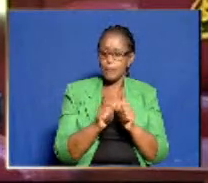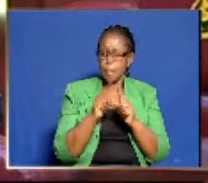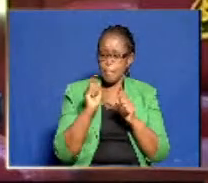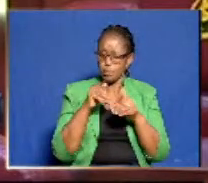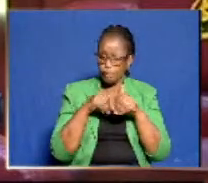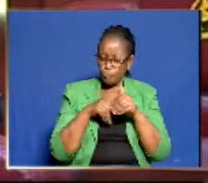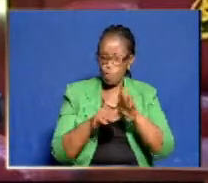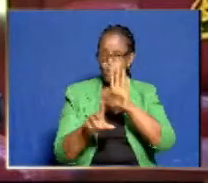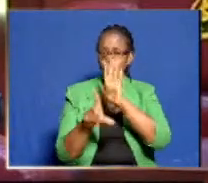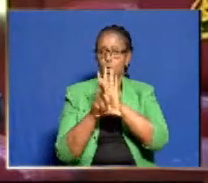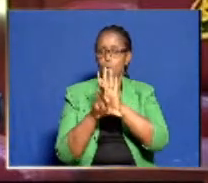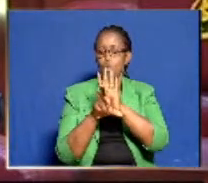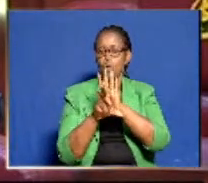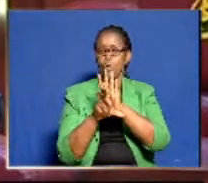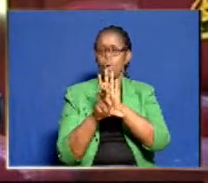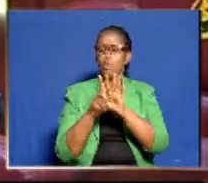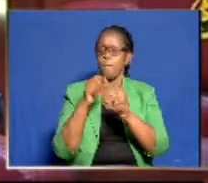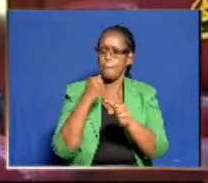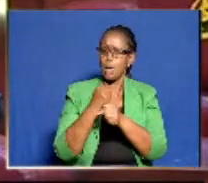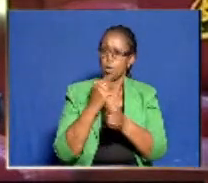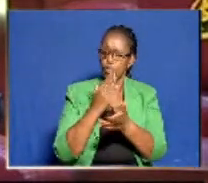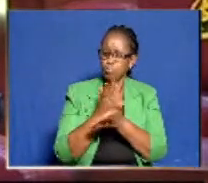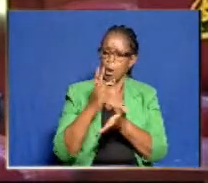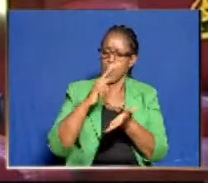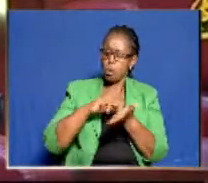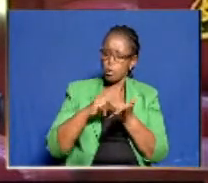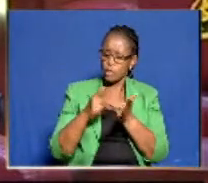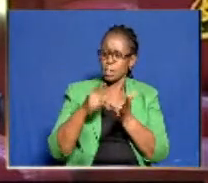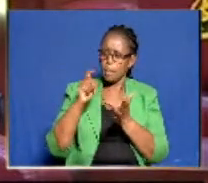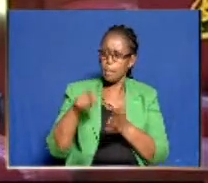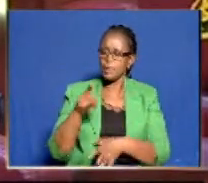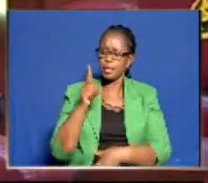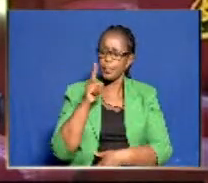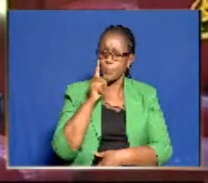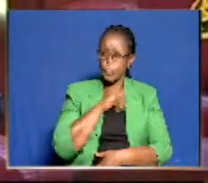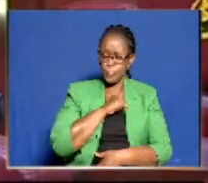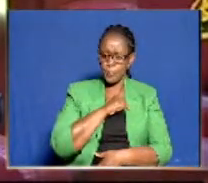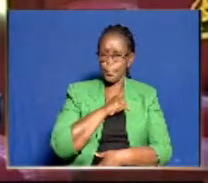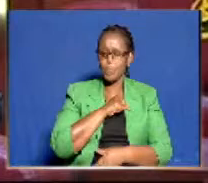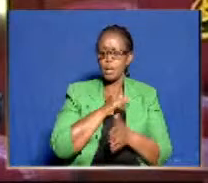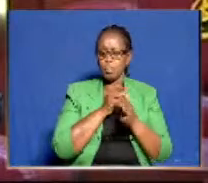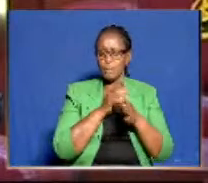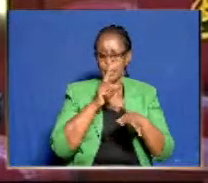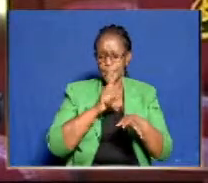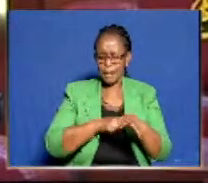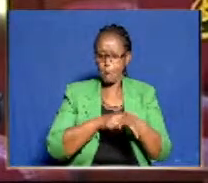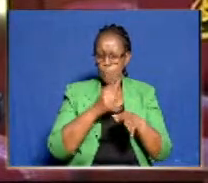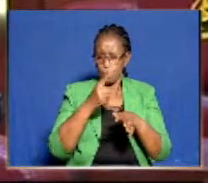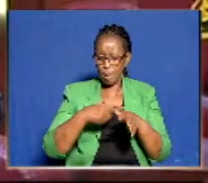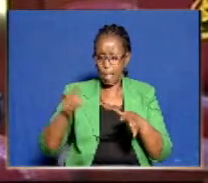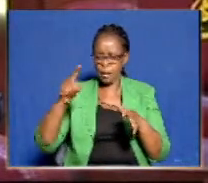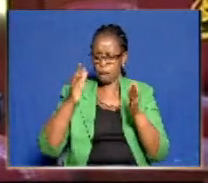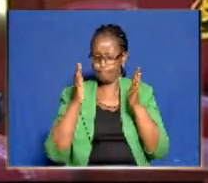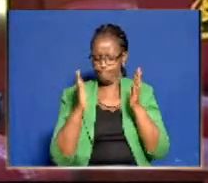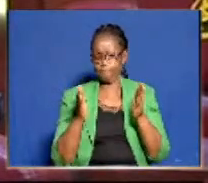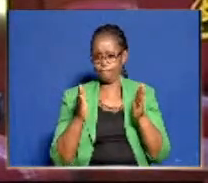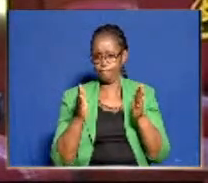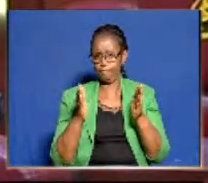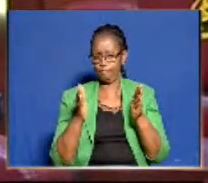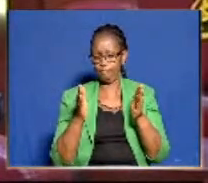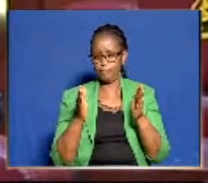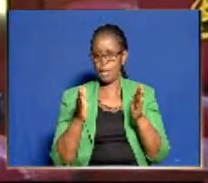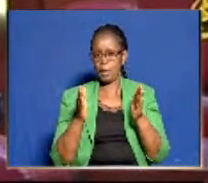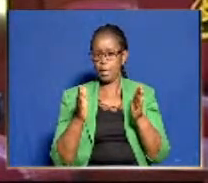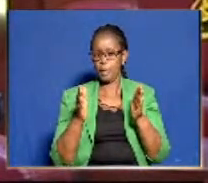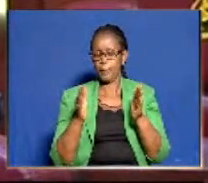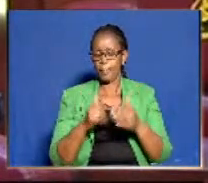laws and to ensure that the projects are completed within the planned duration and the expected returns and service to achieve